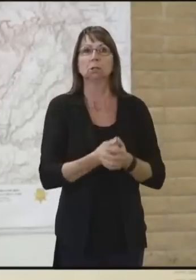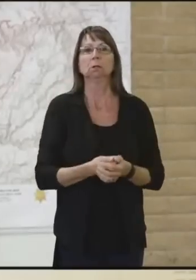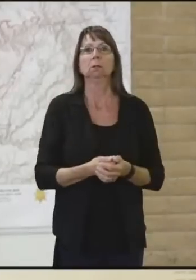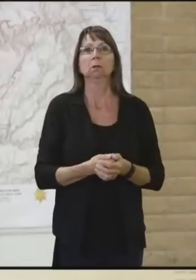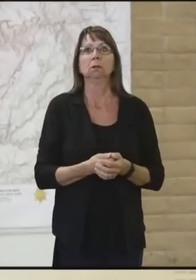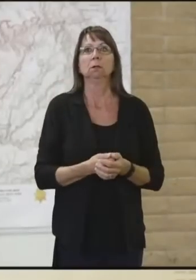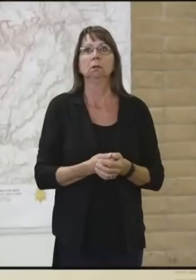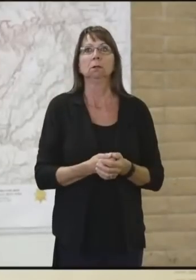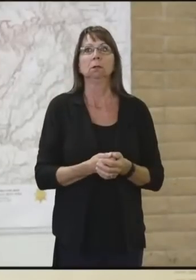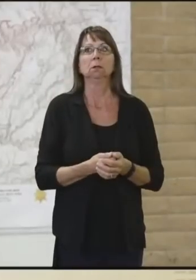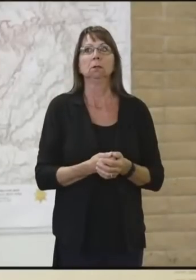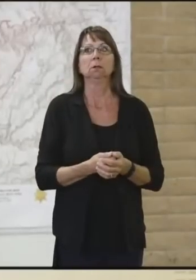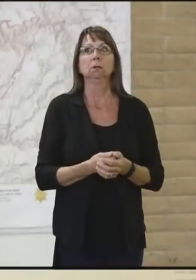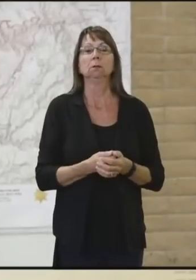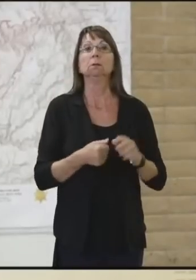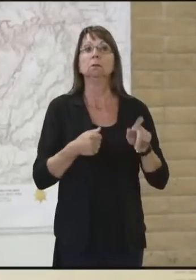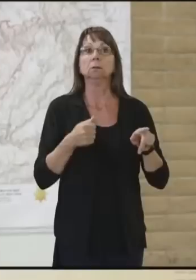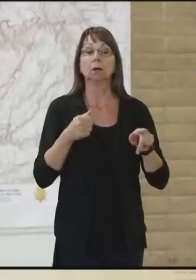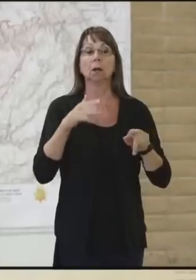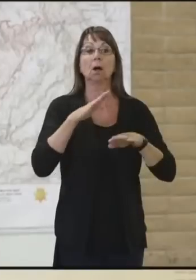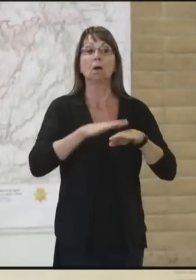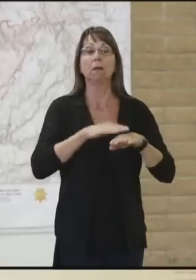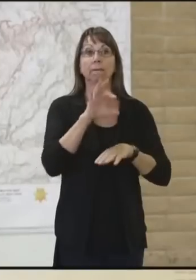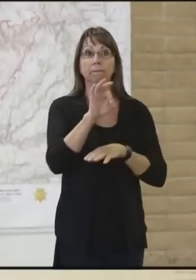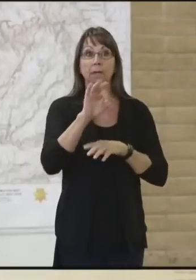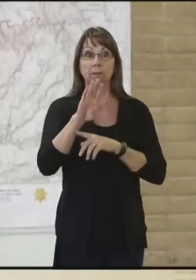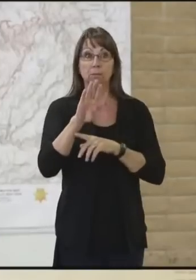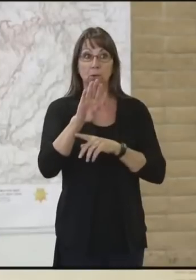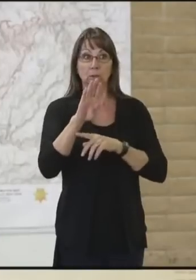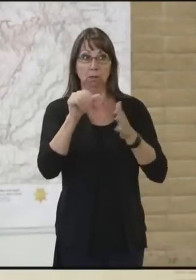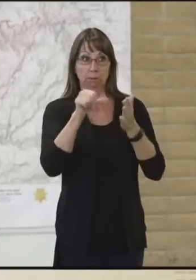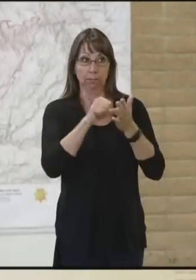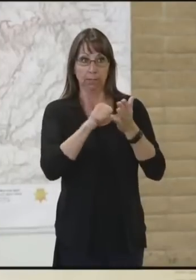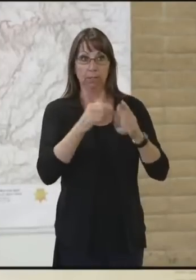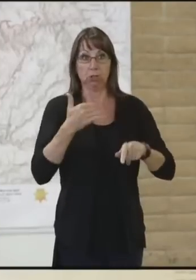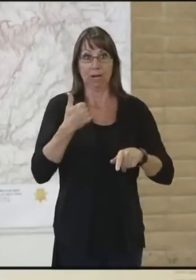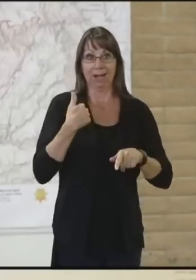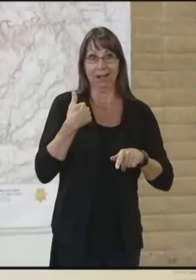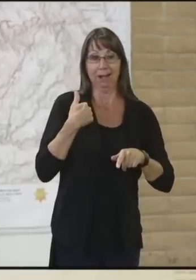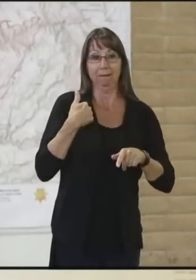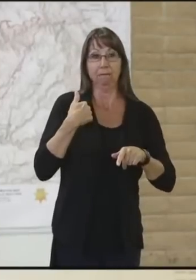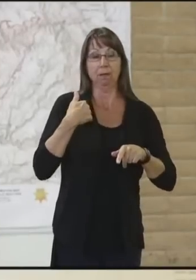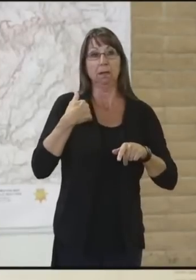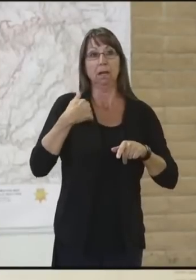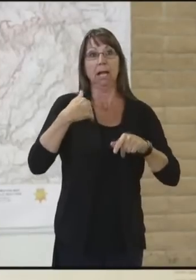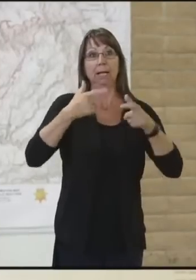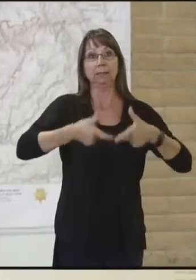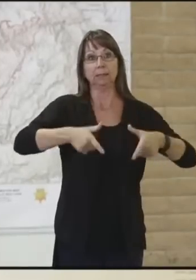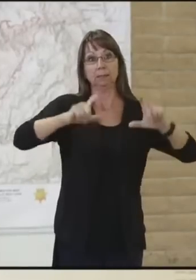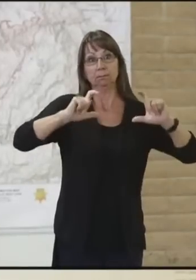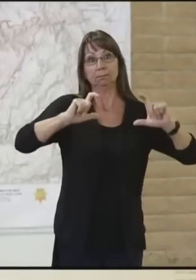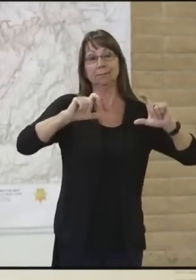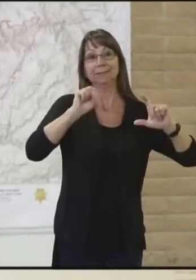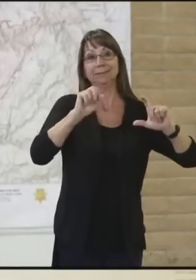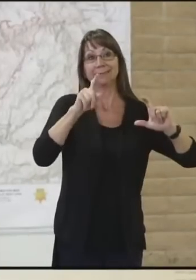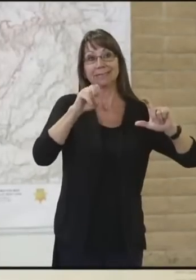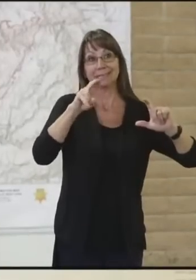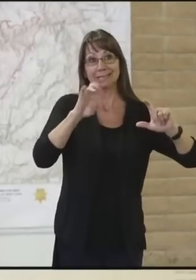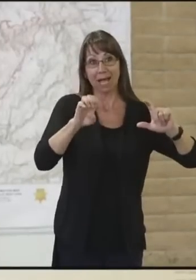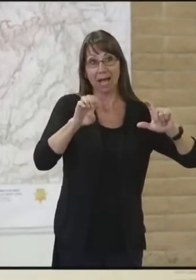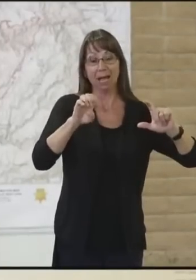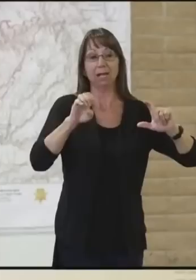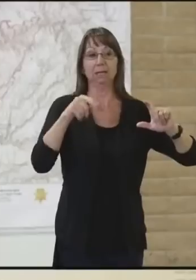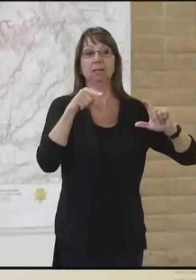a slideshow if you go to that Facebook page, and it has a slide that just has addresses of information boards out